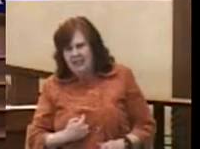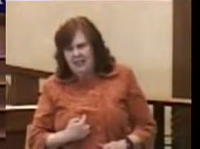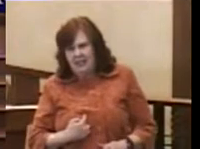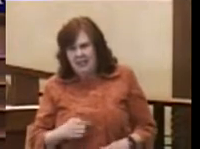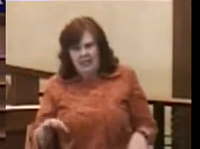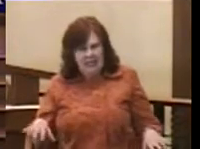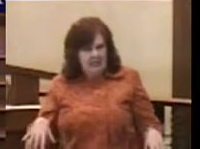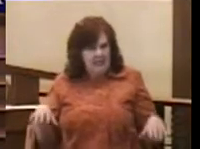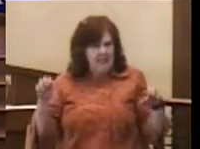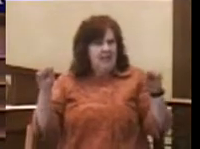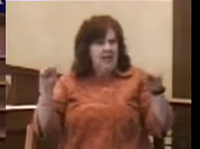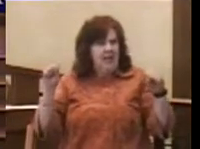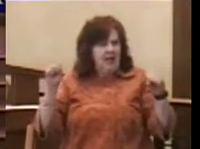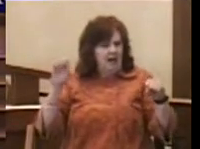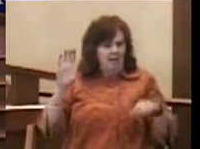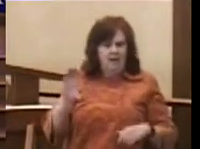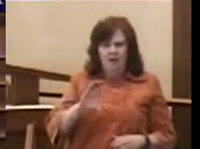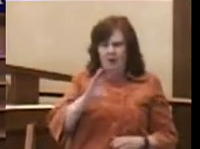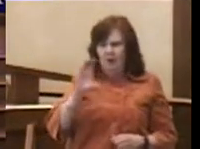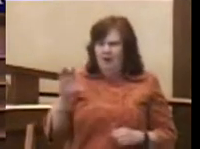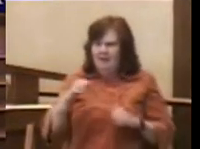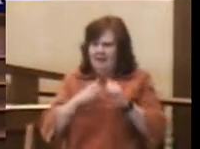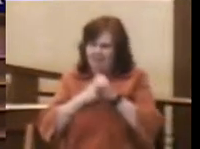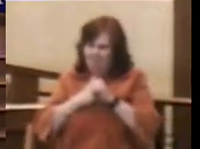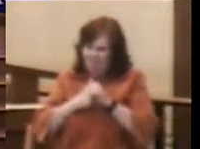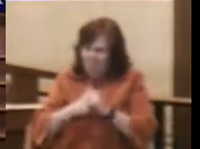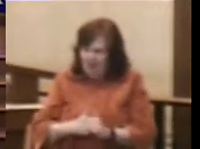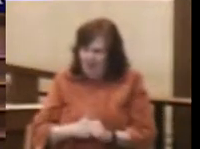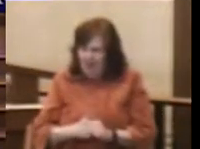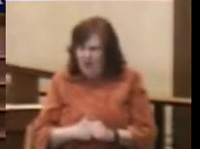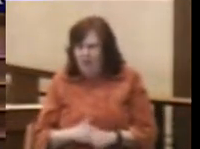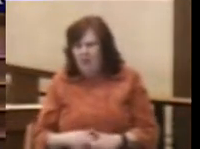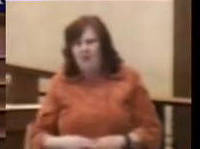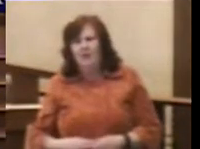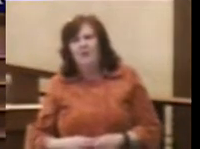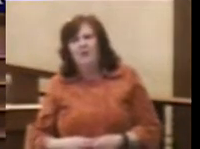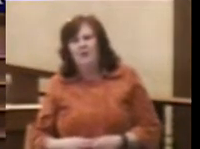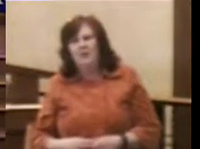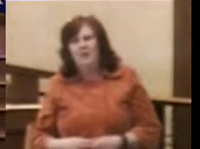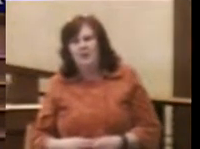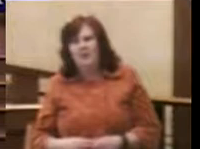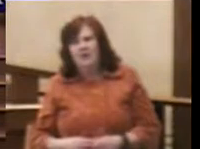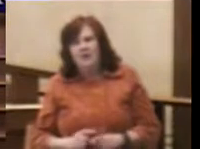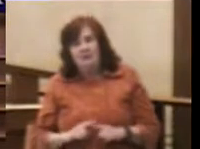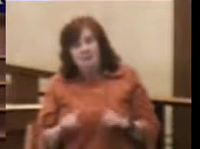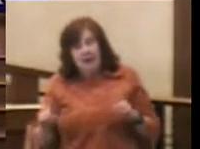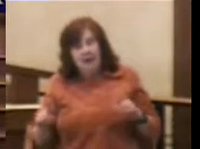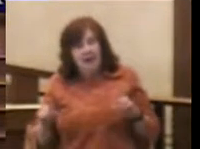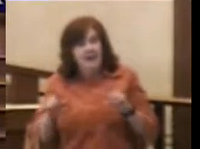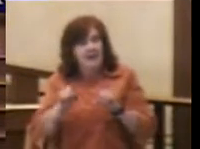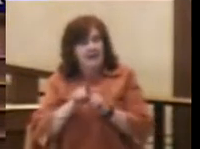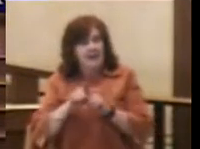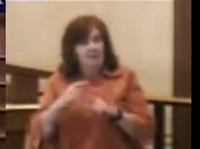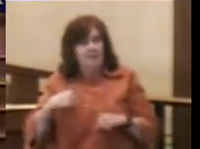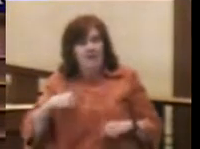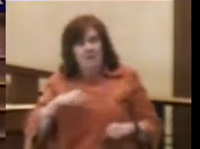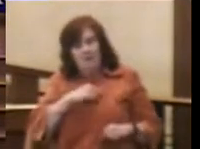up the cross and follow. But in the same way that we